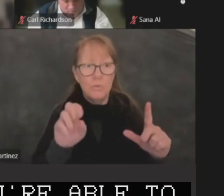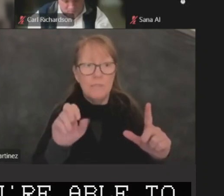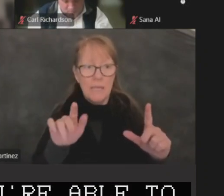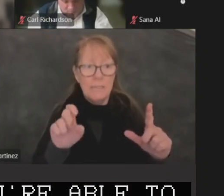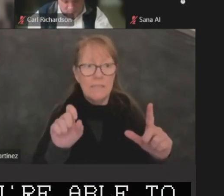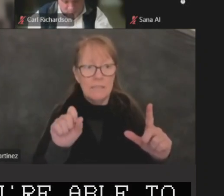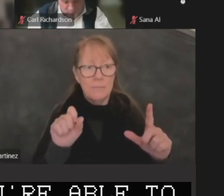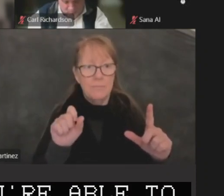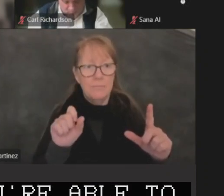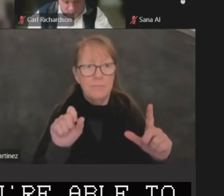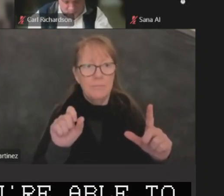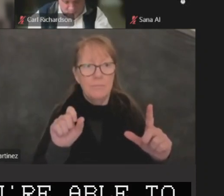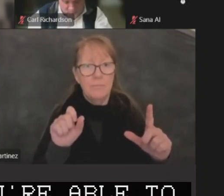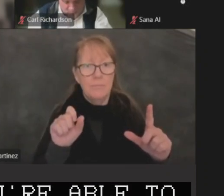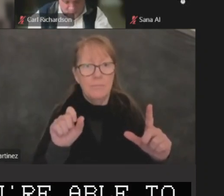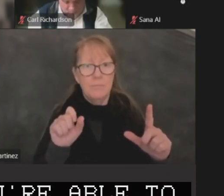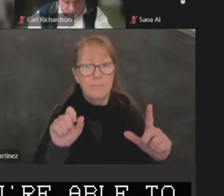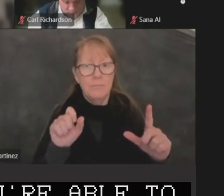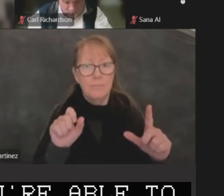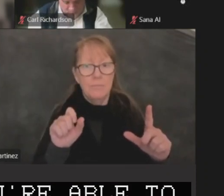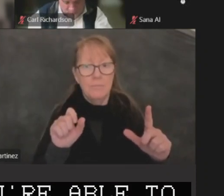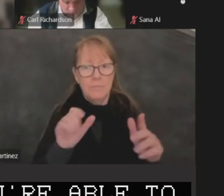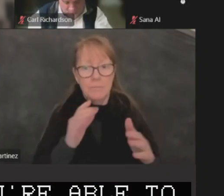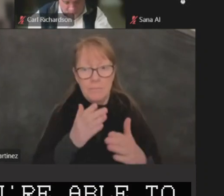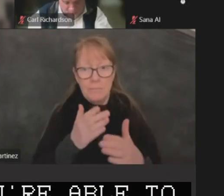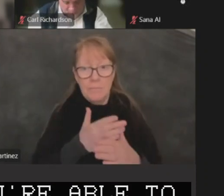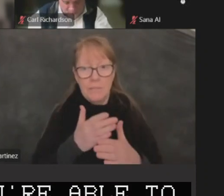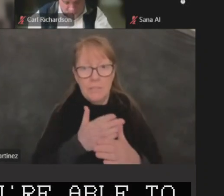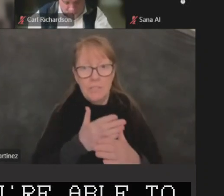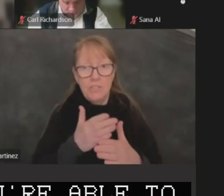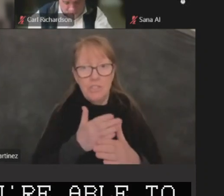I'm going to share that the